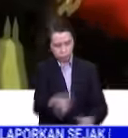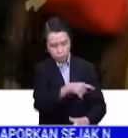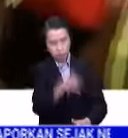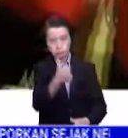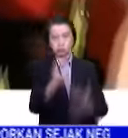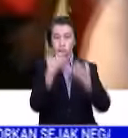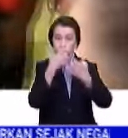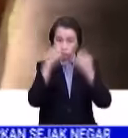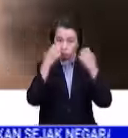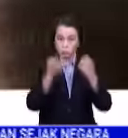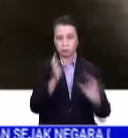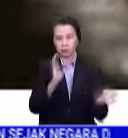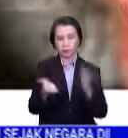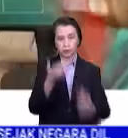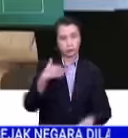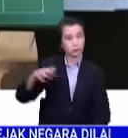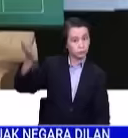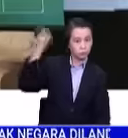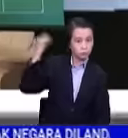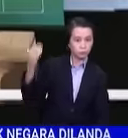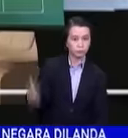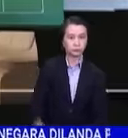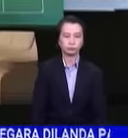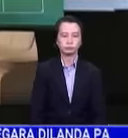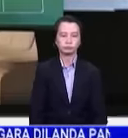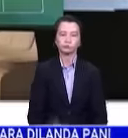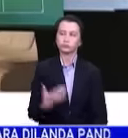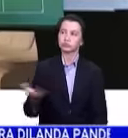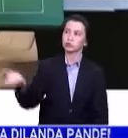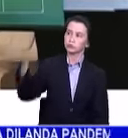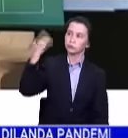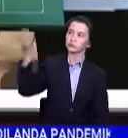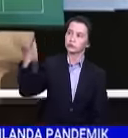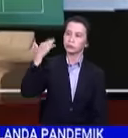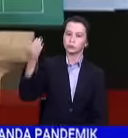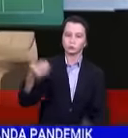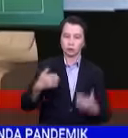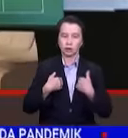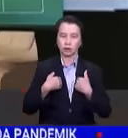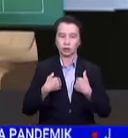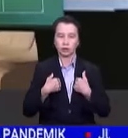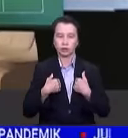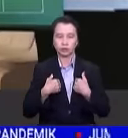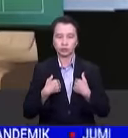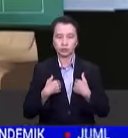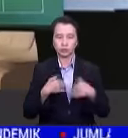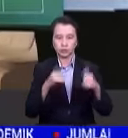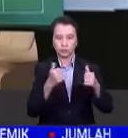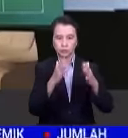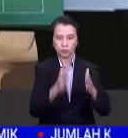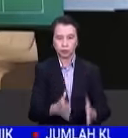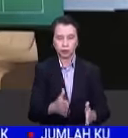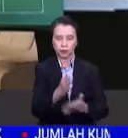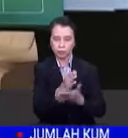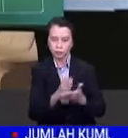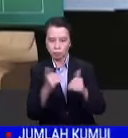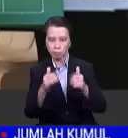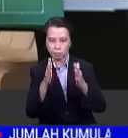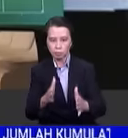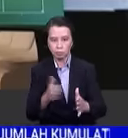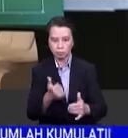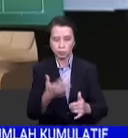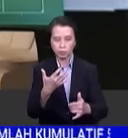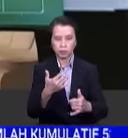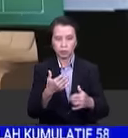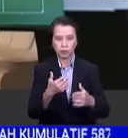cekap berbanding dahulu. Last time we had only me, and then we had a few more players, but we went far.